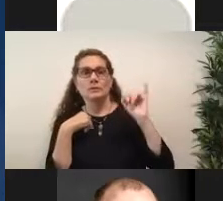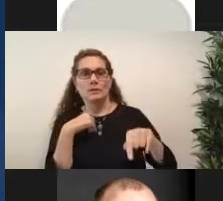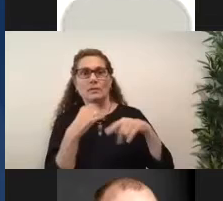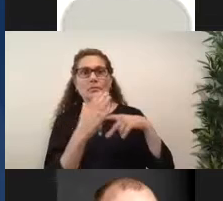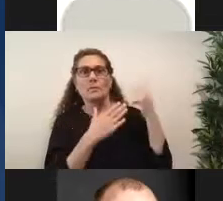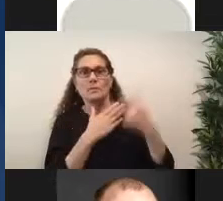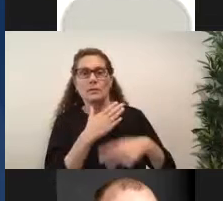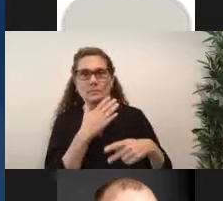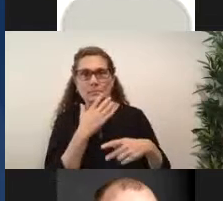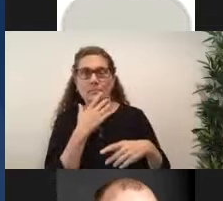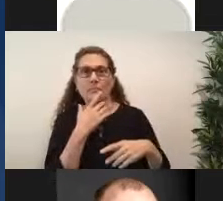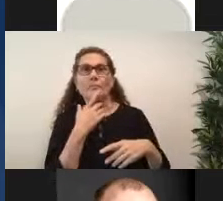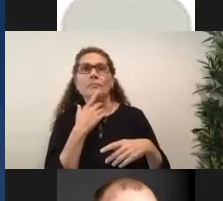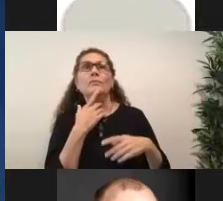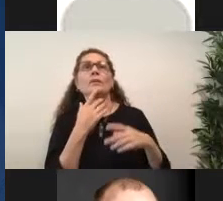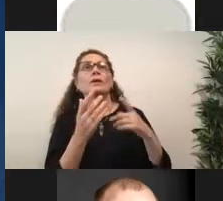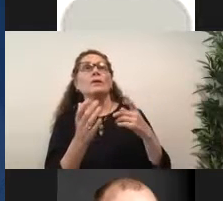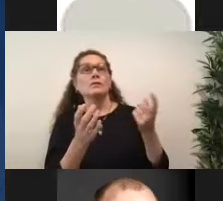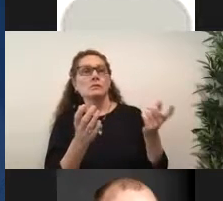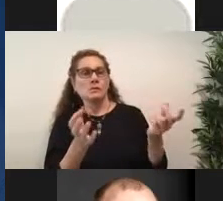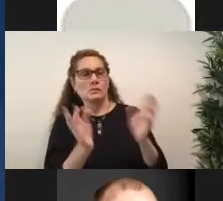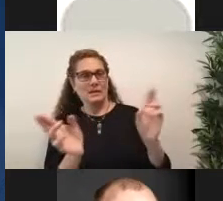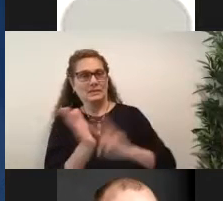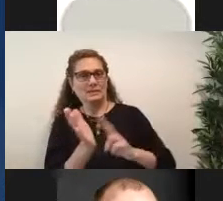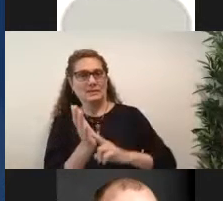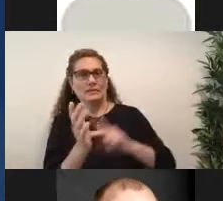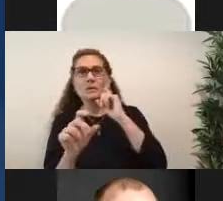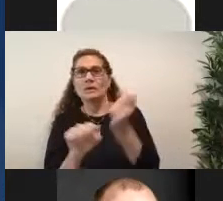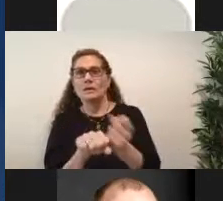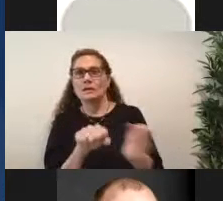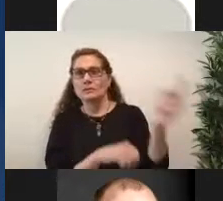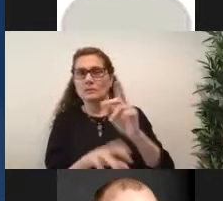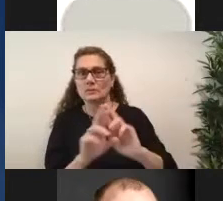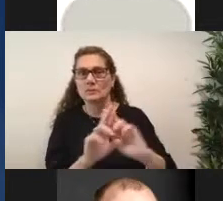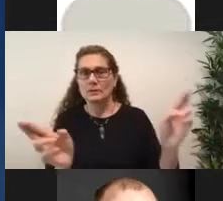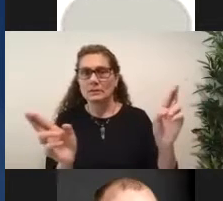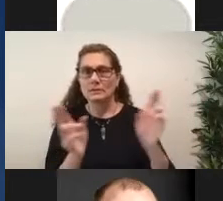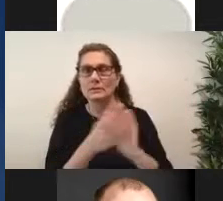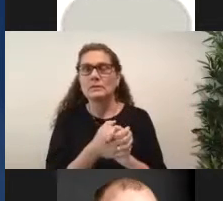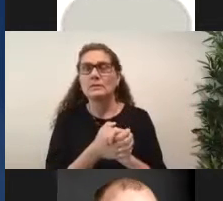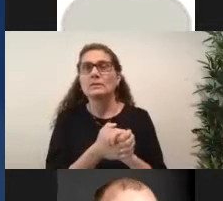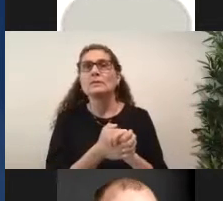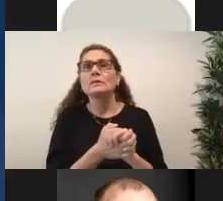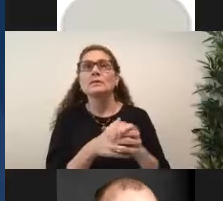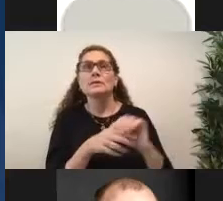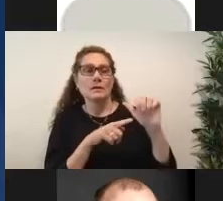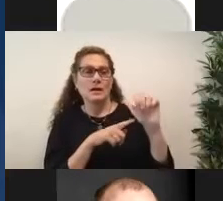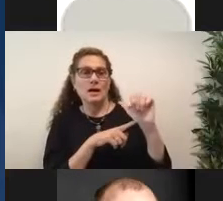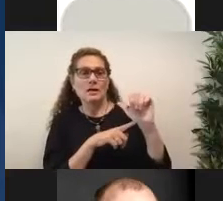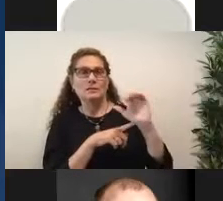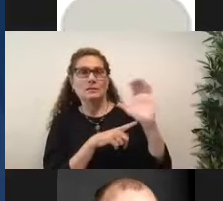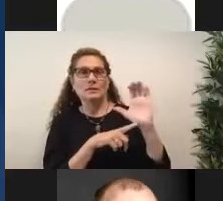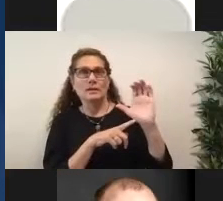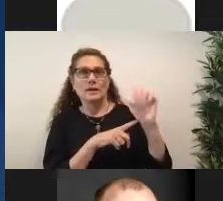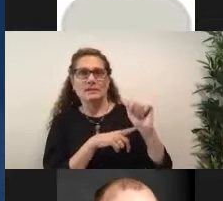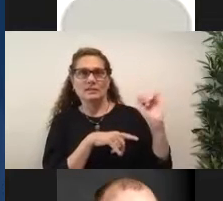coverage for 2022. And the Affordable Care Act, health insurance covers doctor and hospital visits, pregnancy, baby care, mental